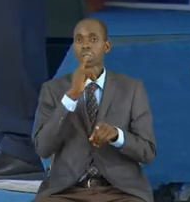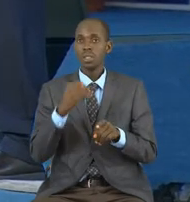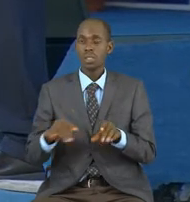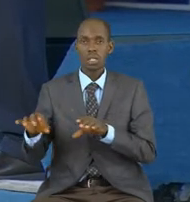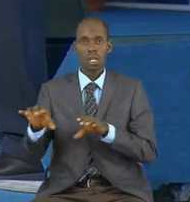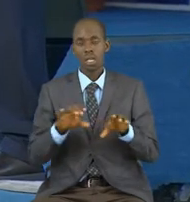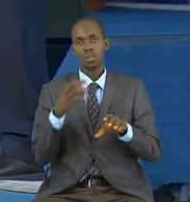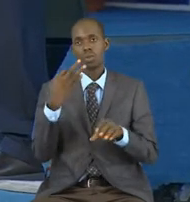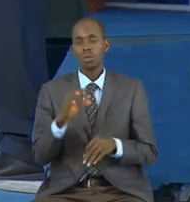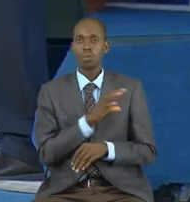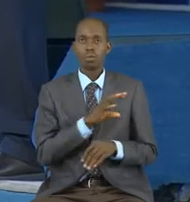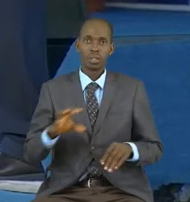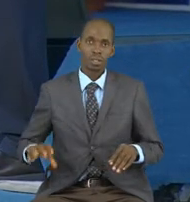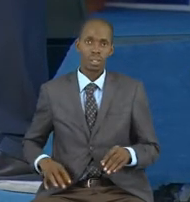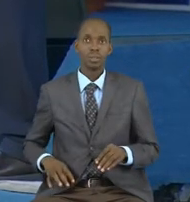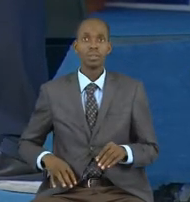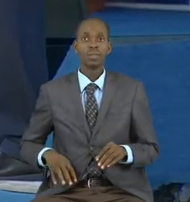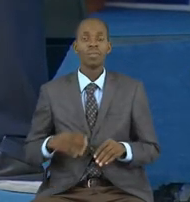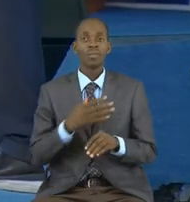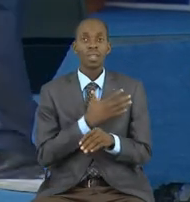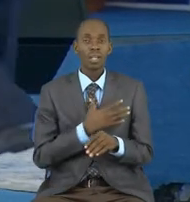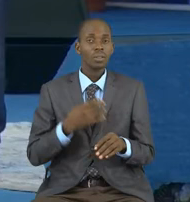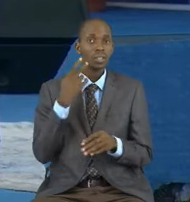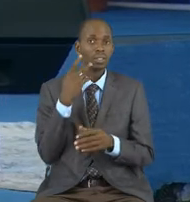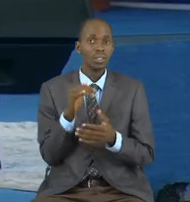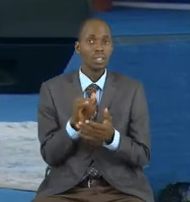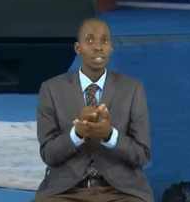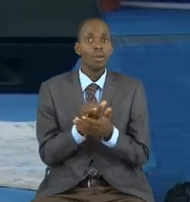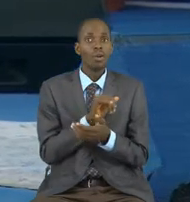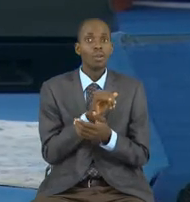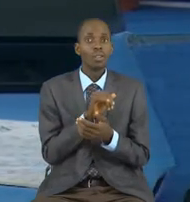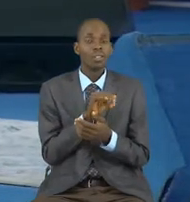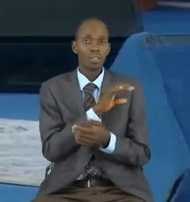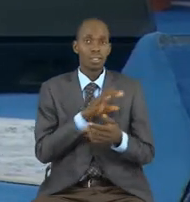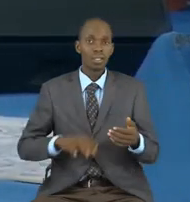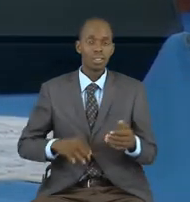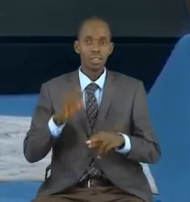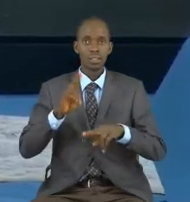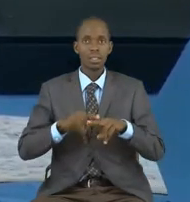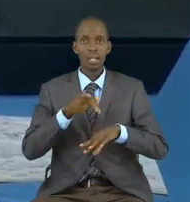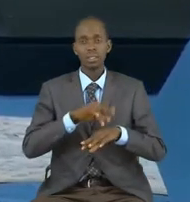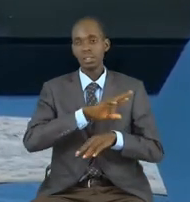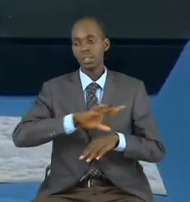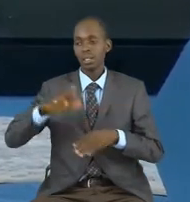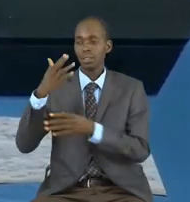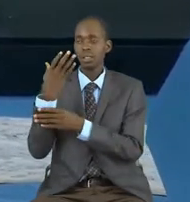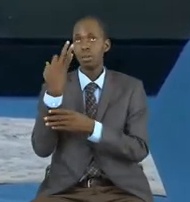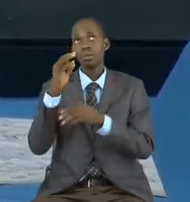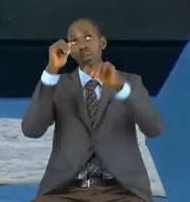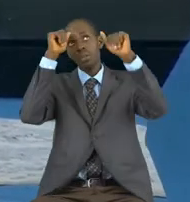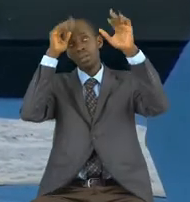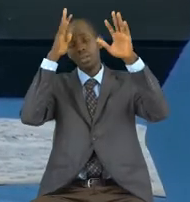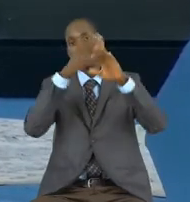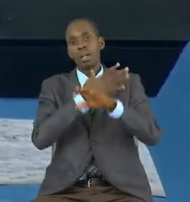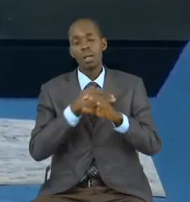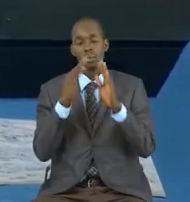side, right side of the Father, he's making intercession for us. And everything